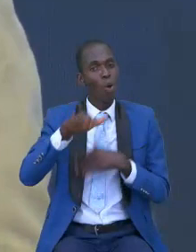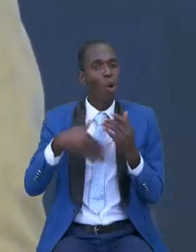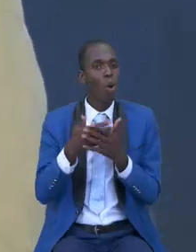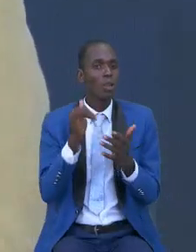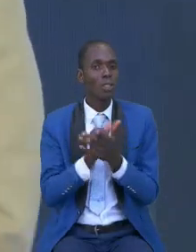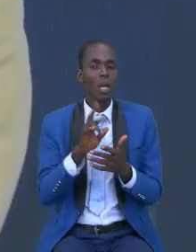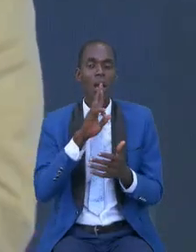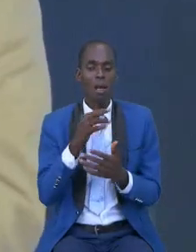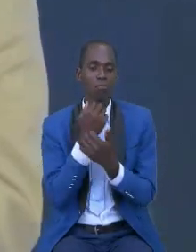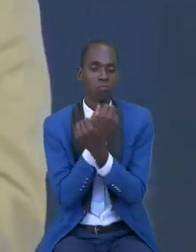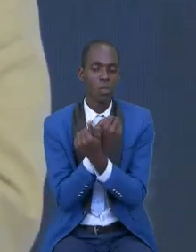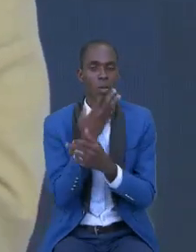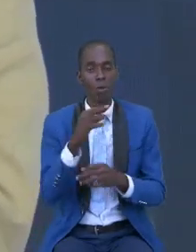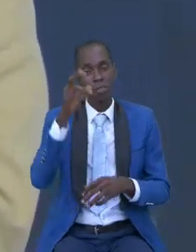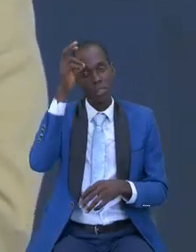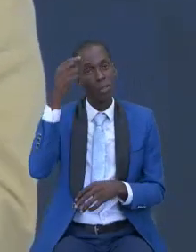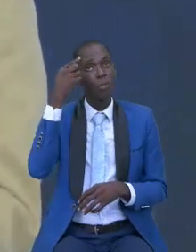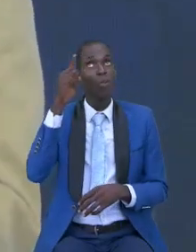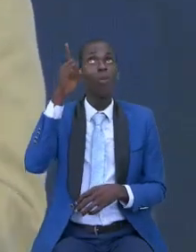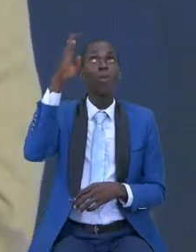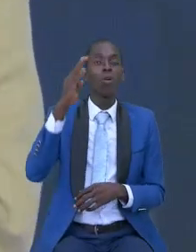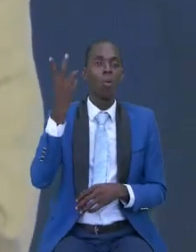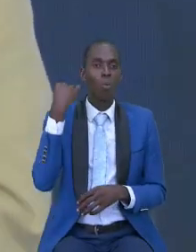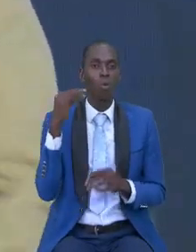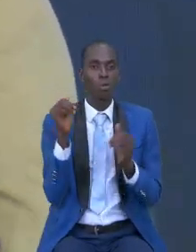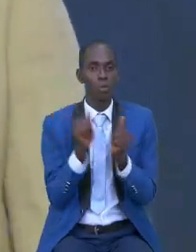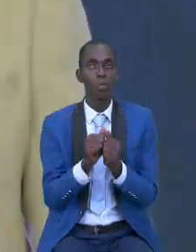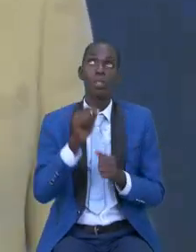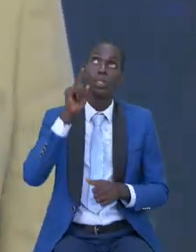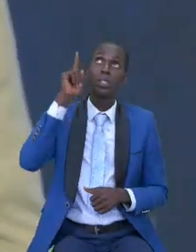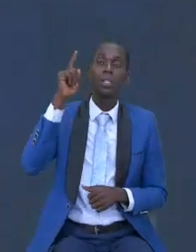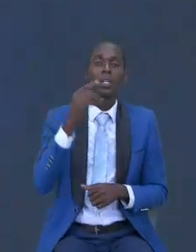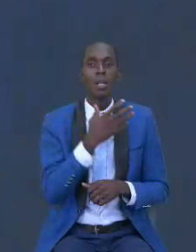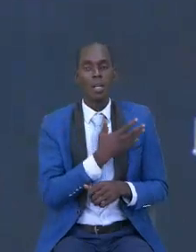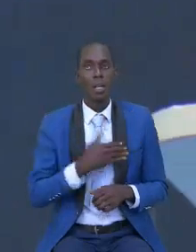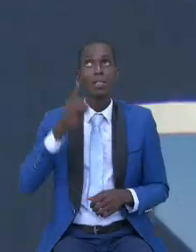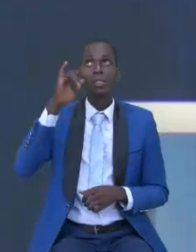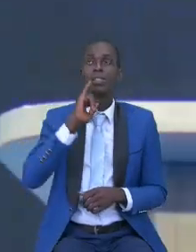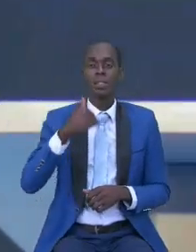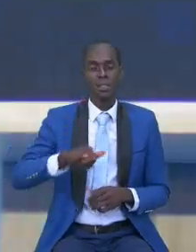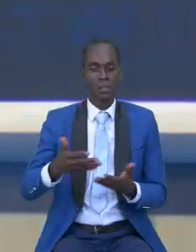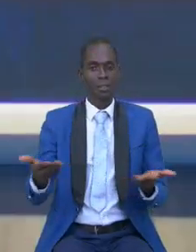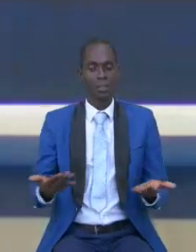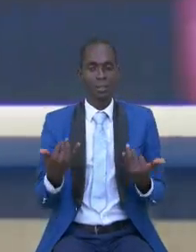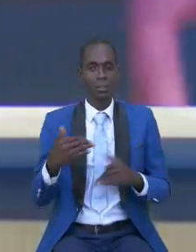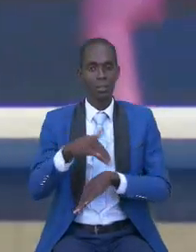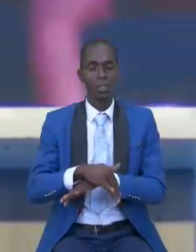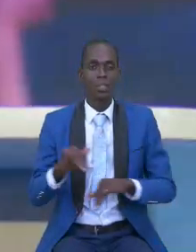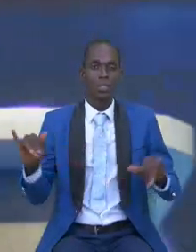of the devil, for God was with him. And he's still there tonight. Jesus can the